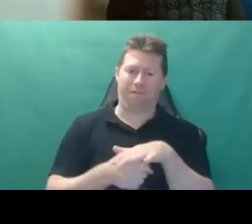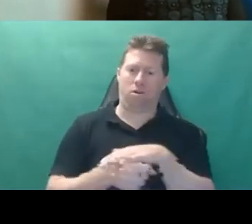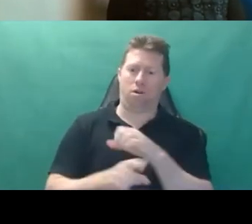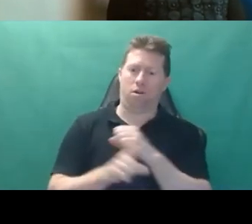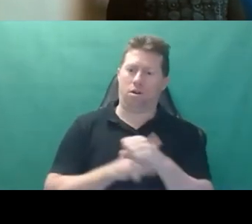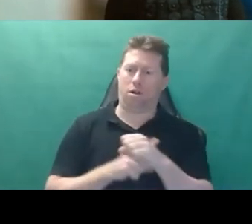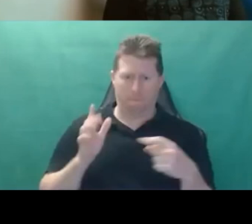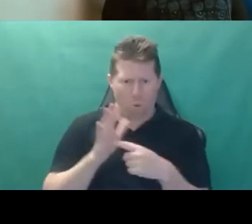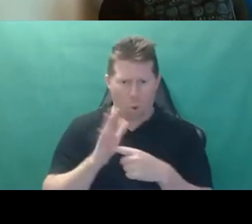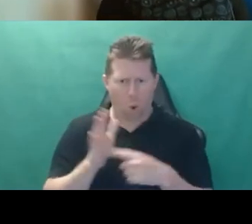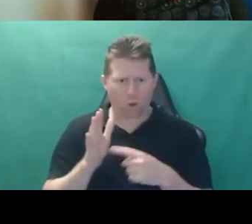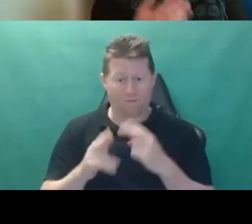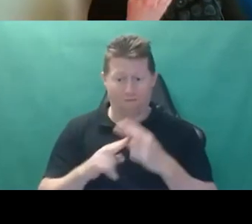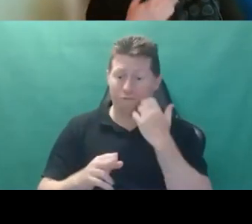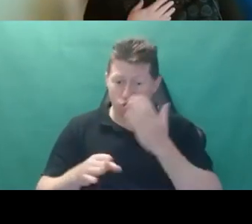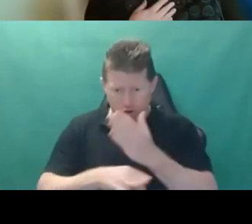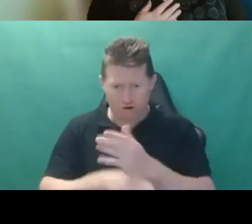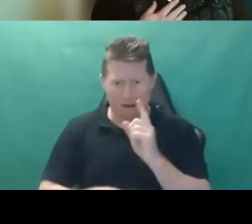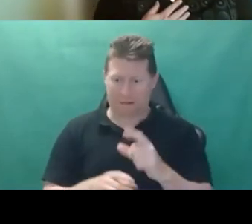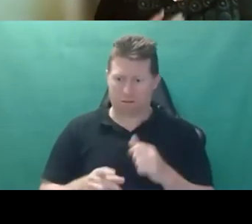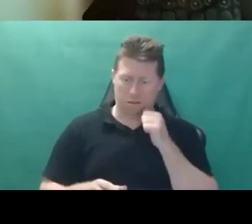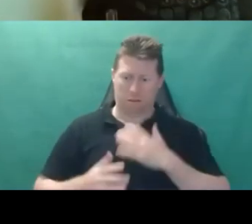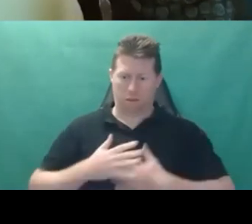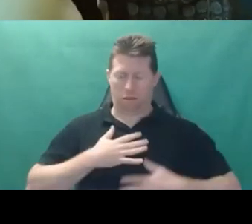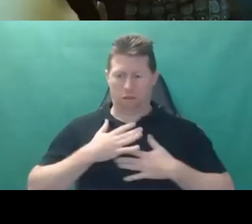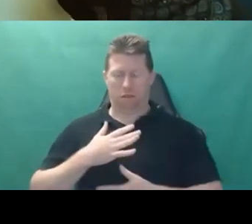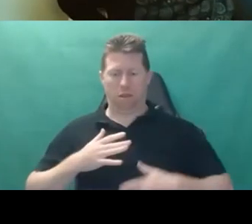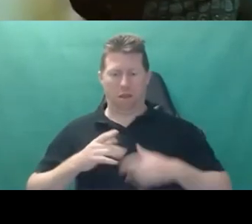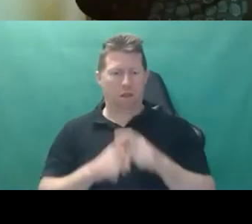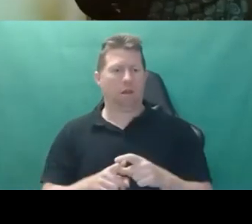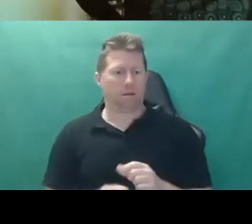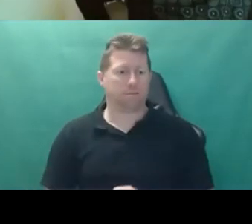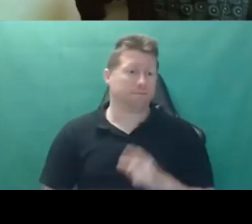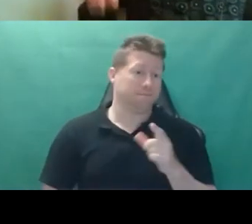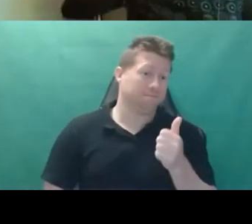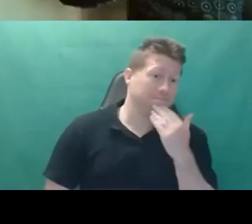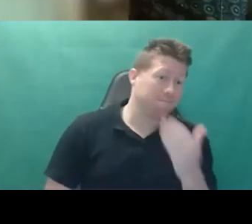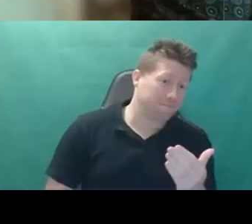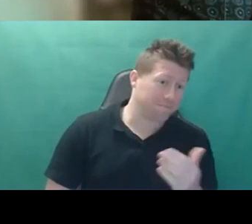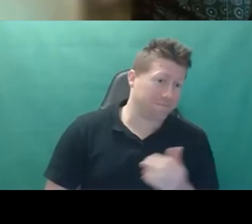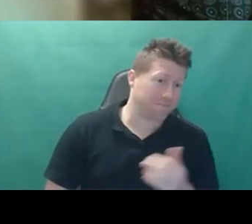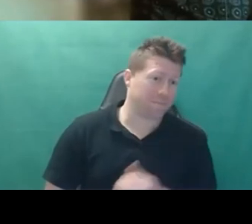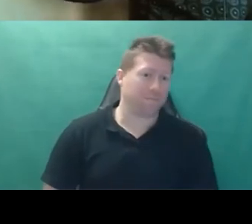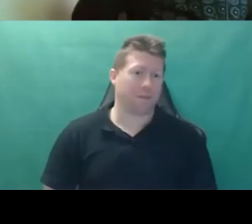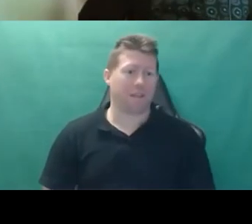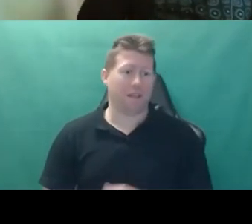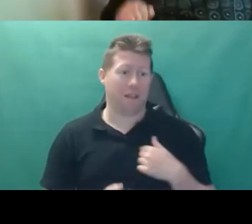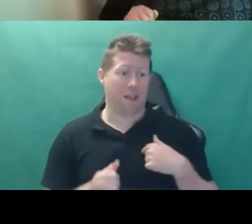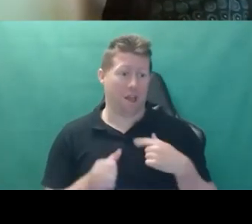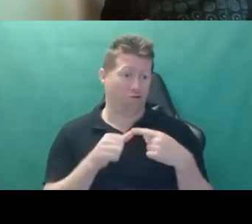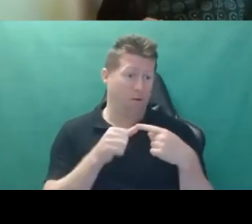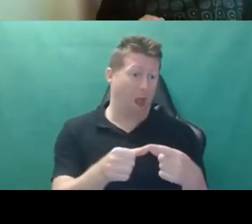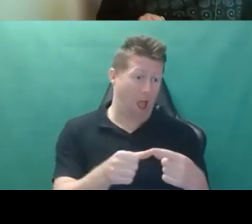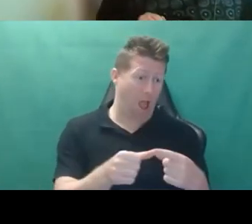for one's career. Over to you, Lizzie. Thanks, Karen. I've, um, I've replied and put a link in the chat